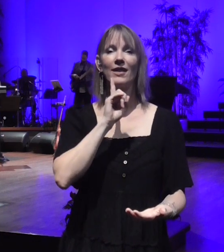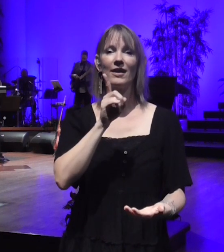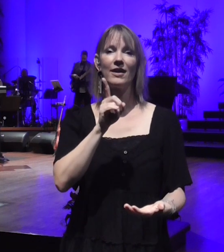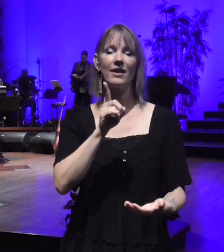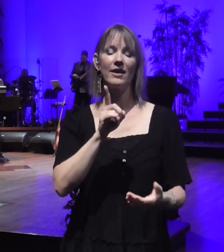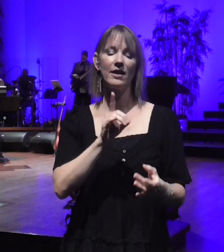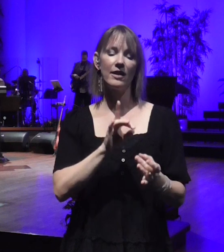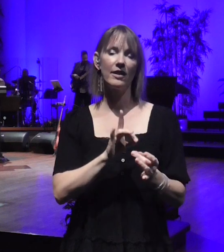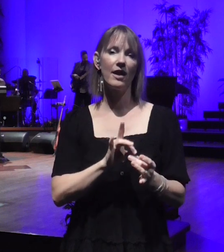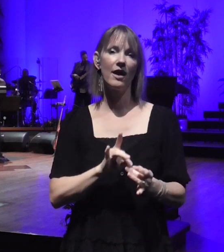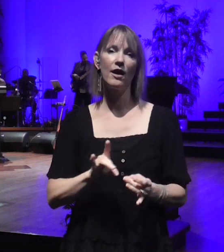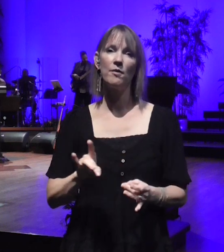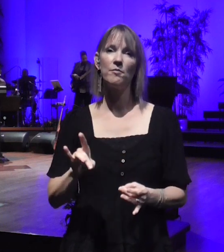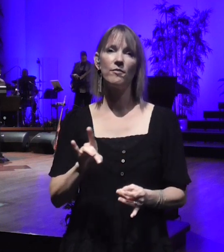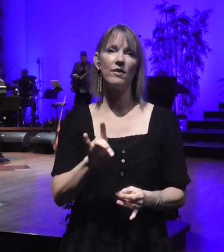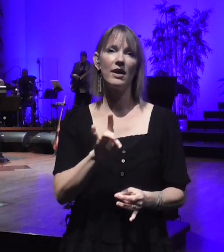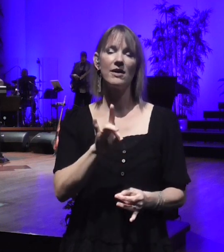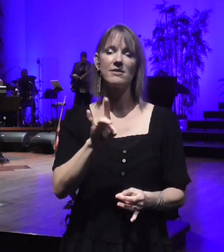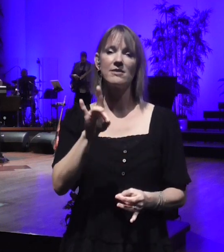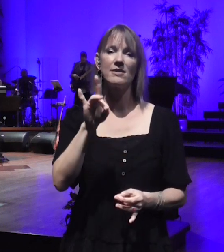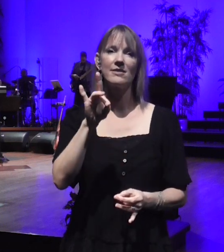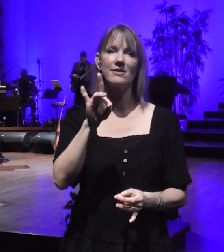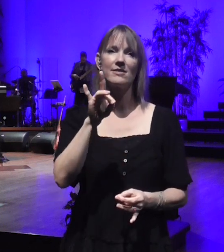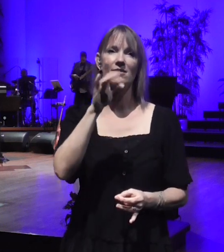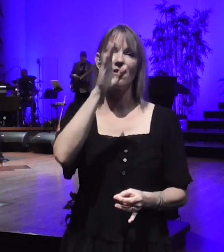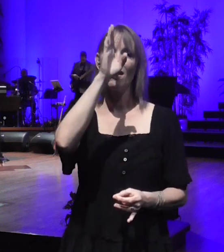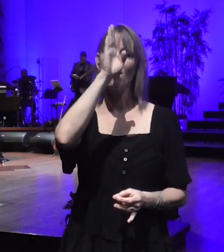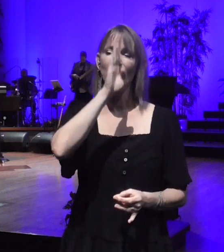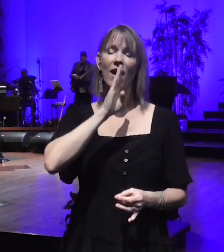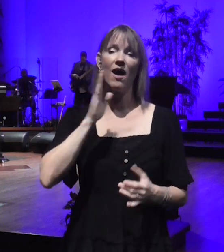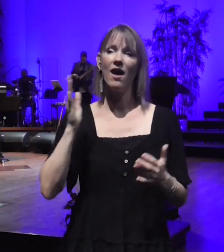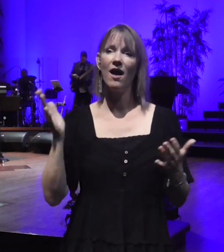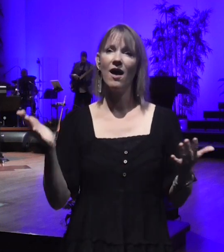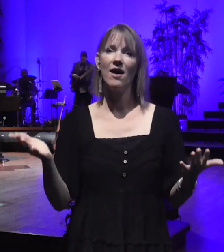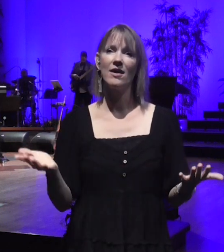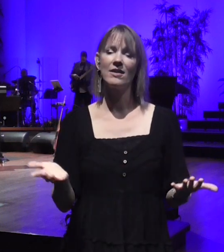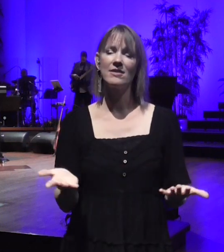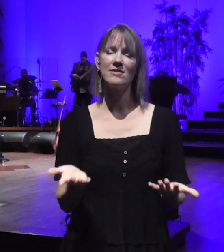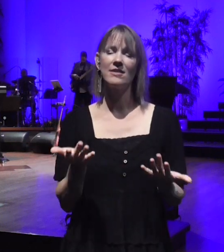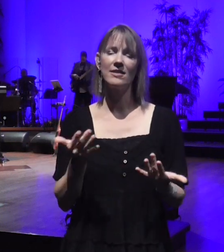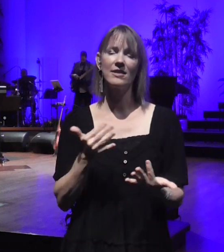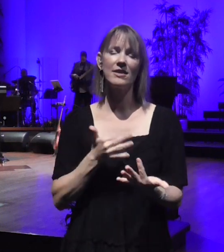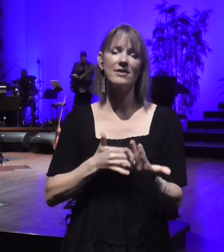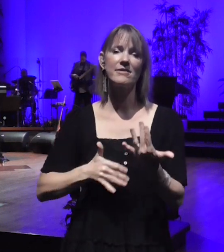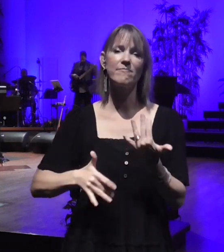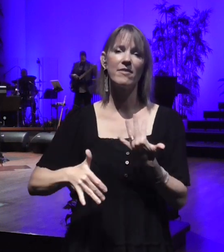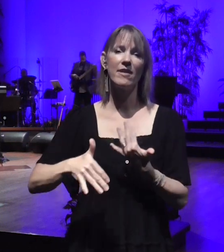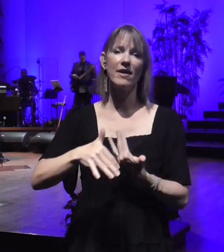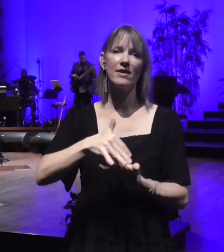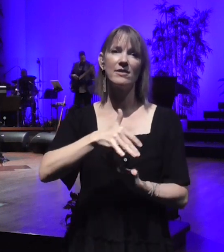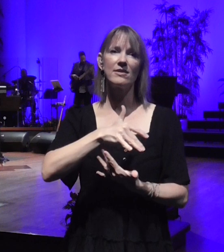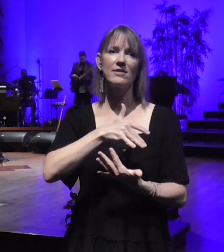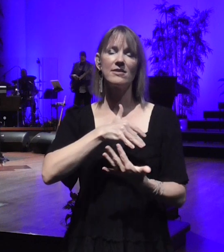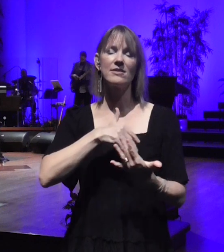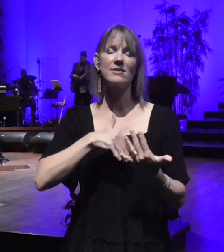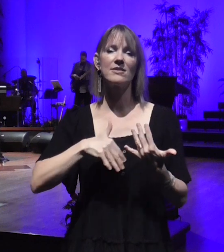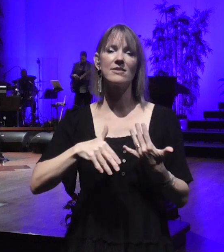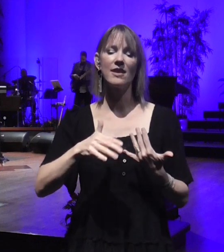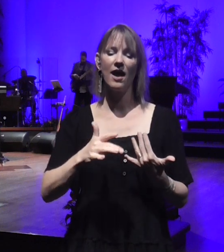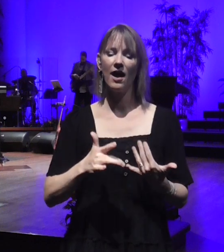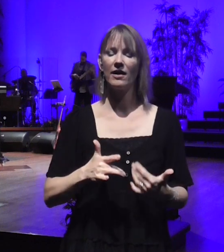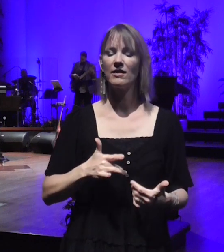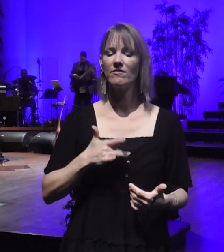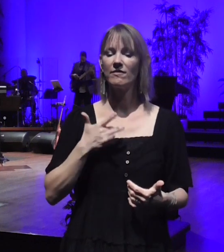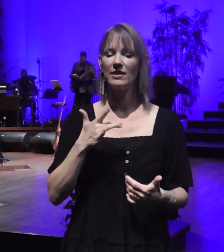Surely the presence of God is in this place. I